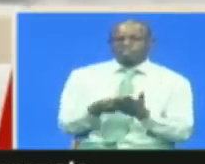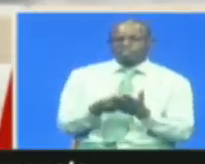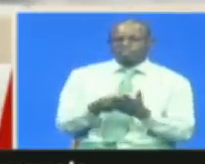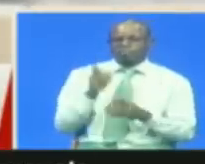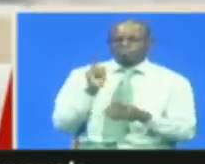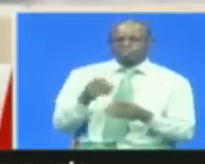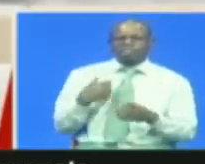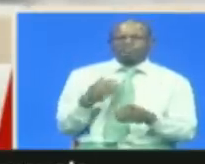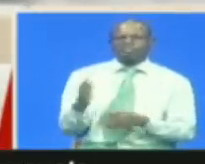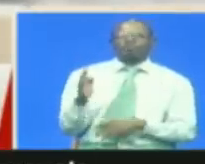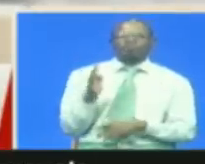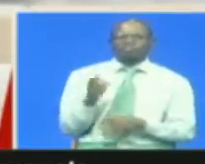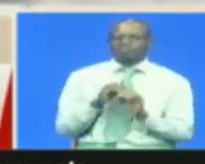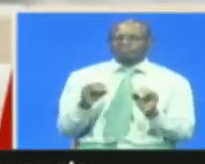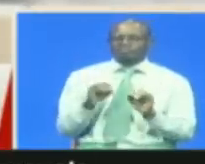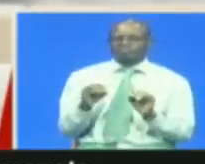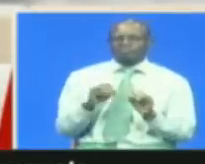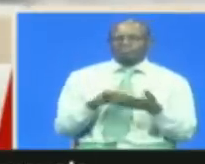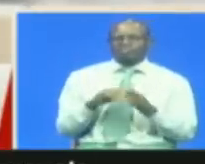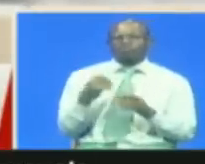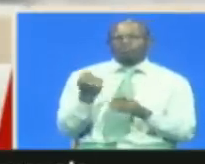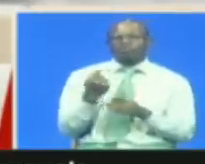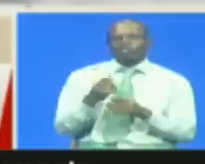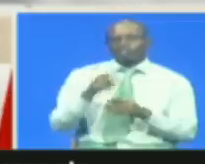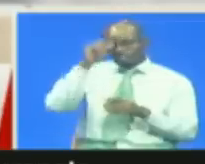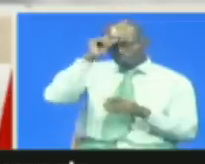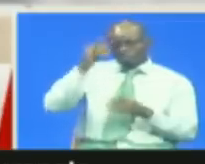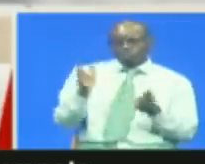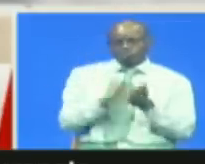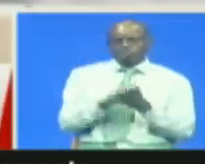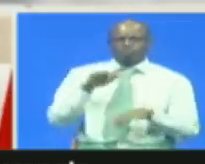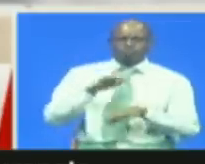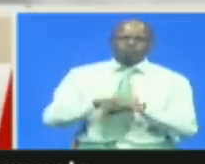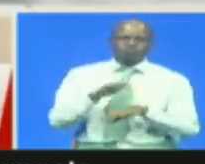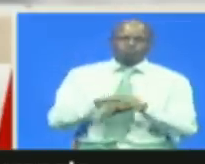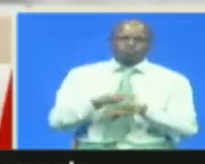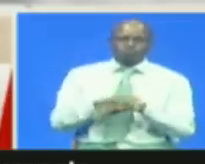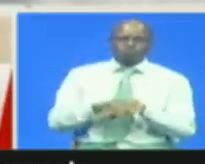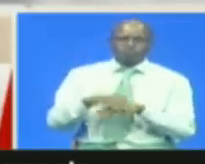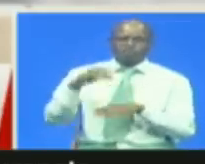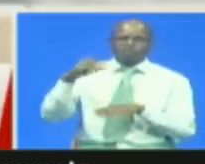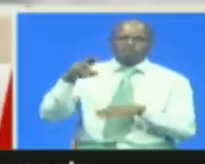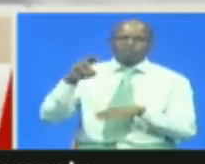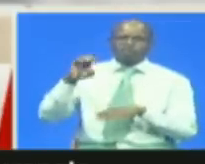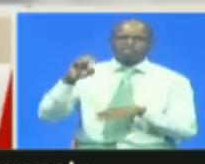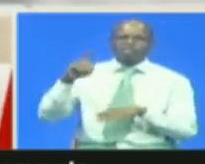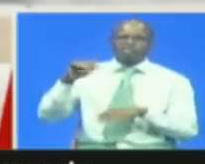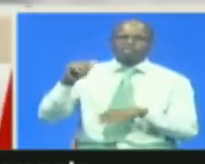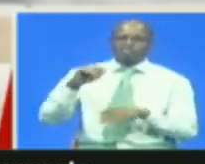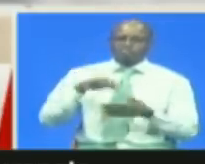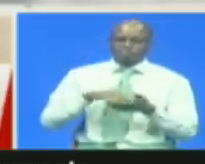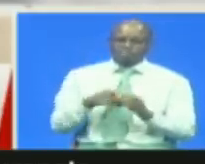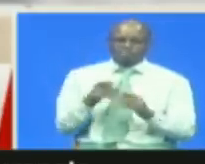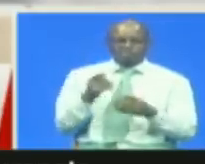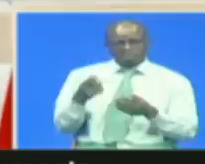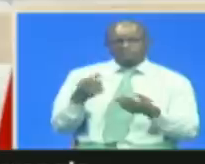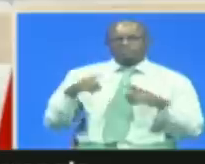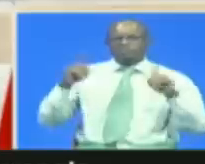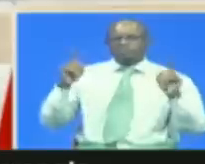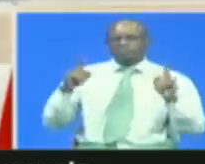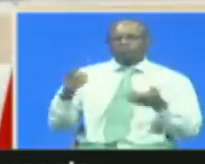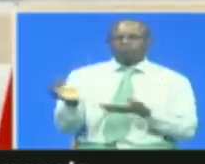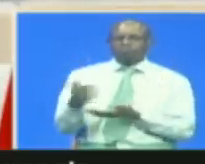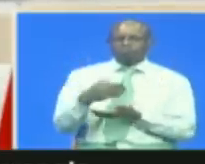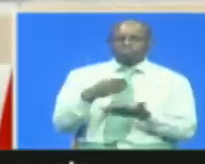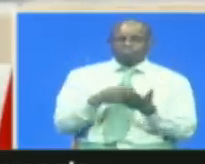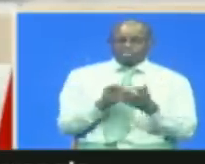security, and that is why only governments with good credit record and low risk of default succeed to raise money by this method. The